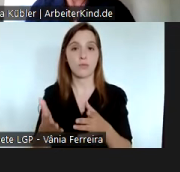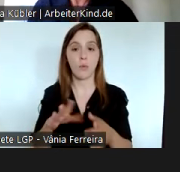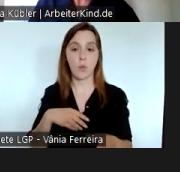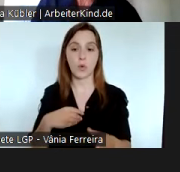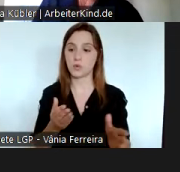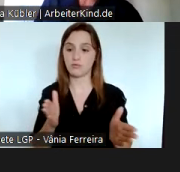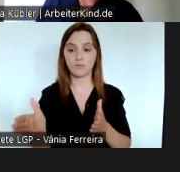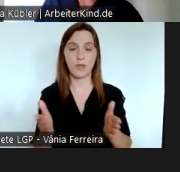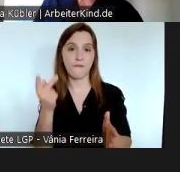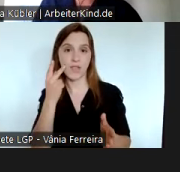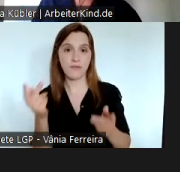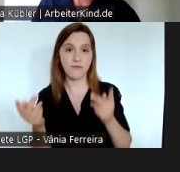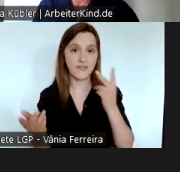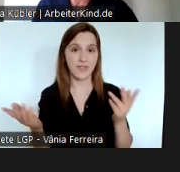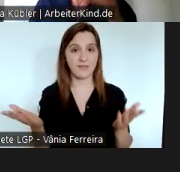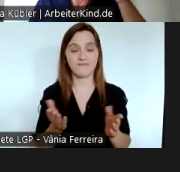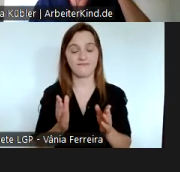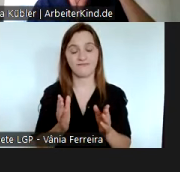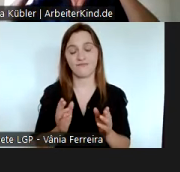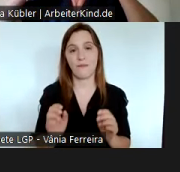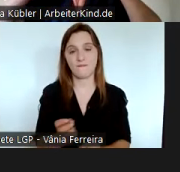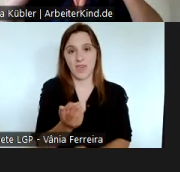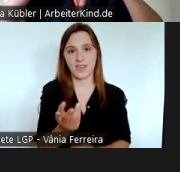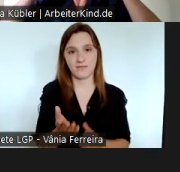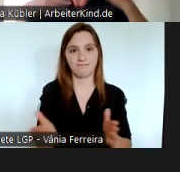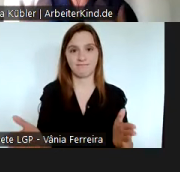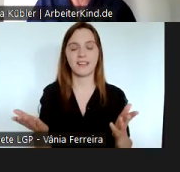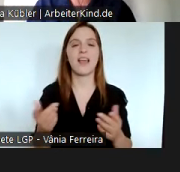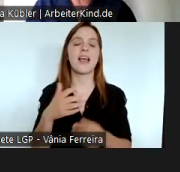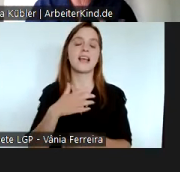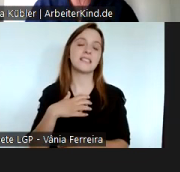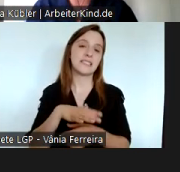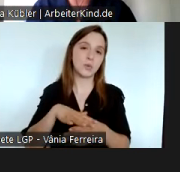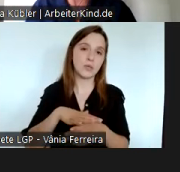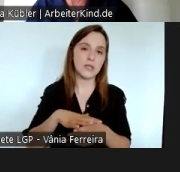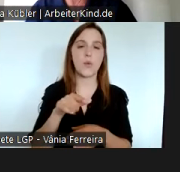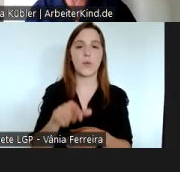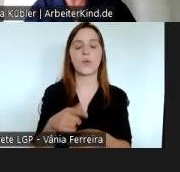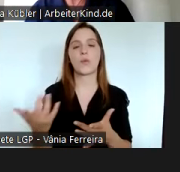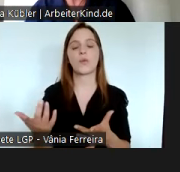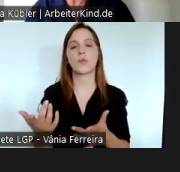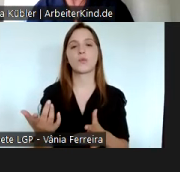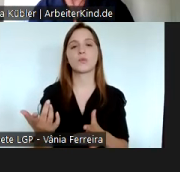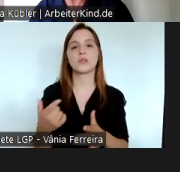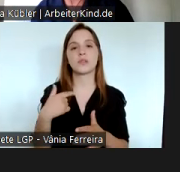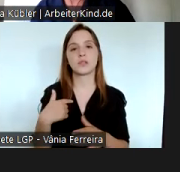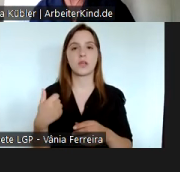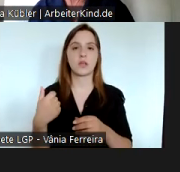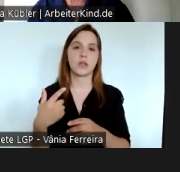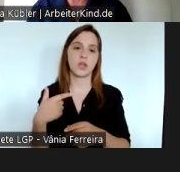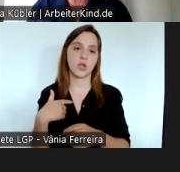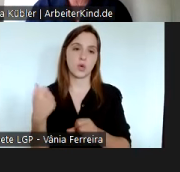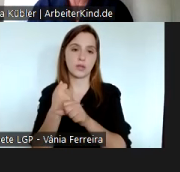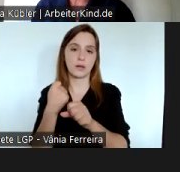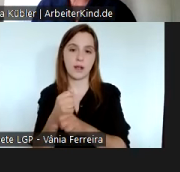worlds. So yeah, that is sort of the situation into which the organization that I work for,